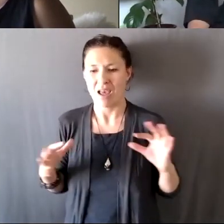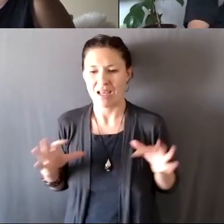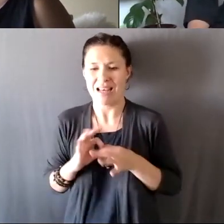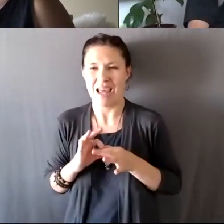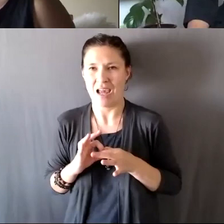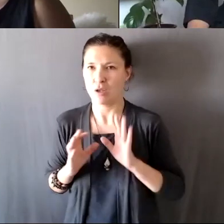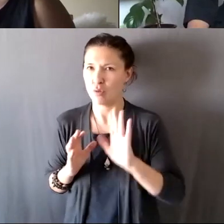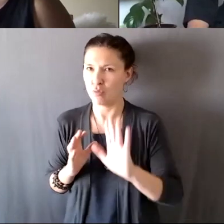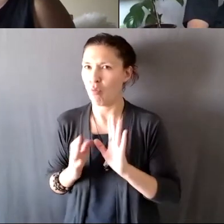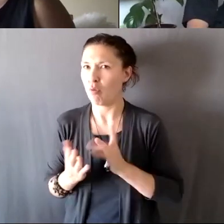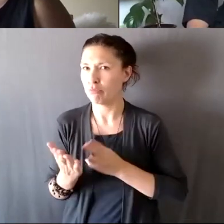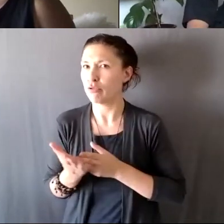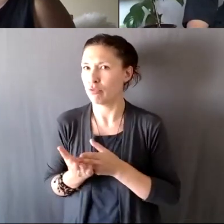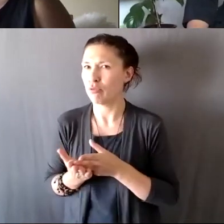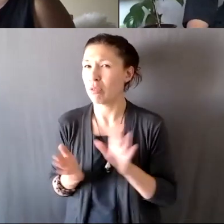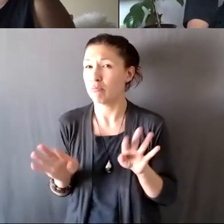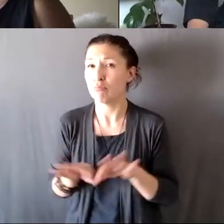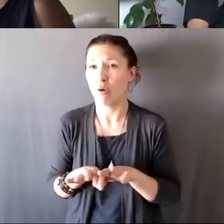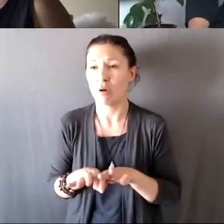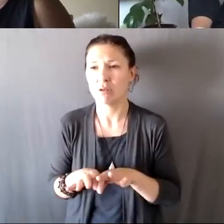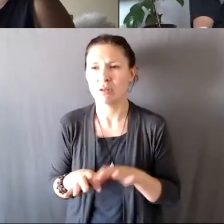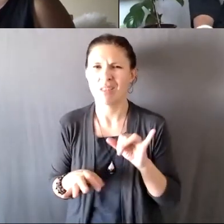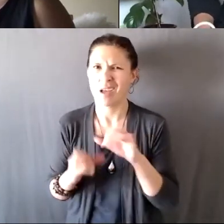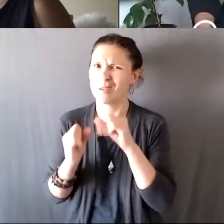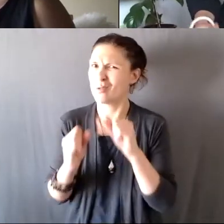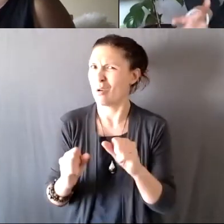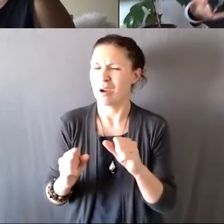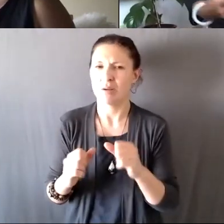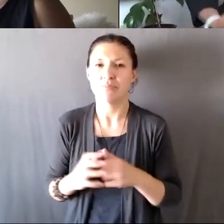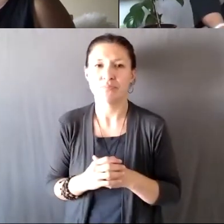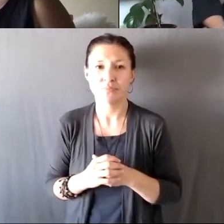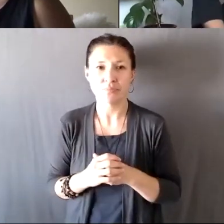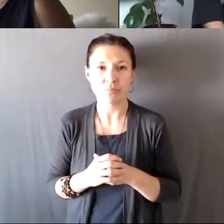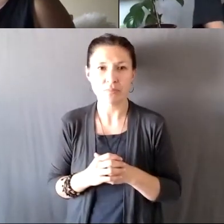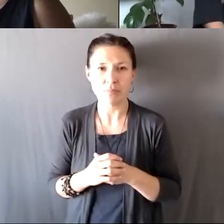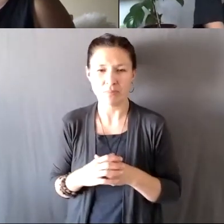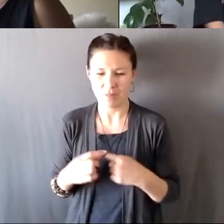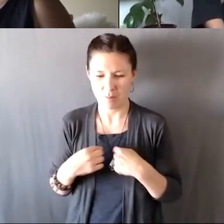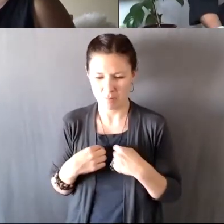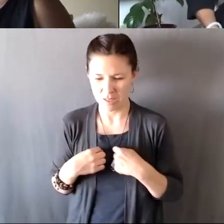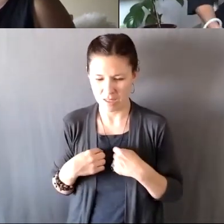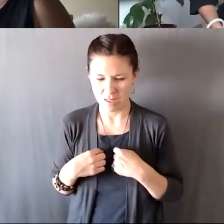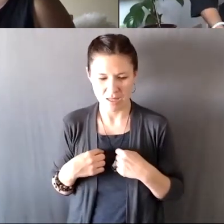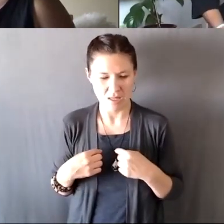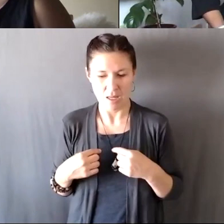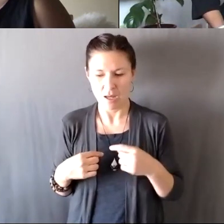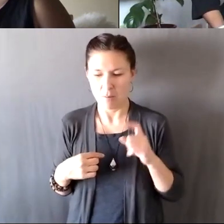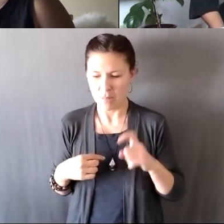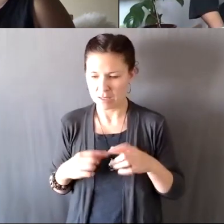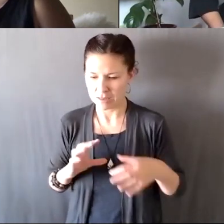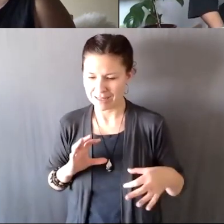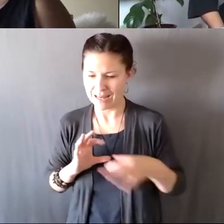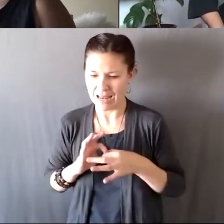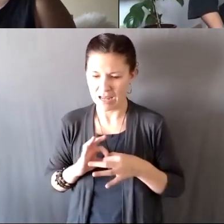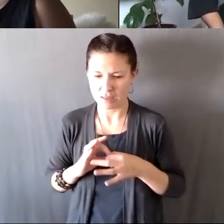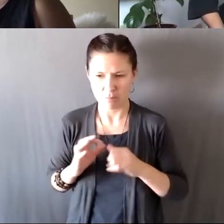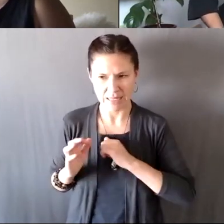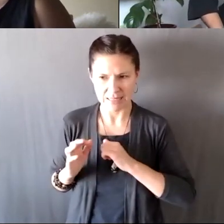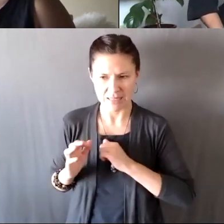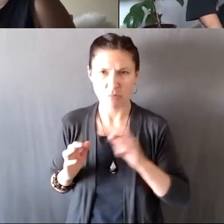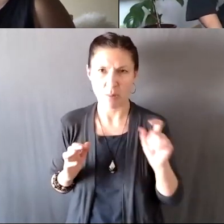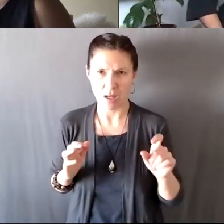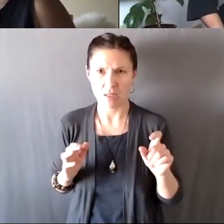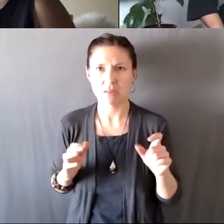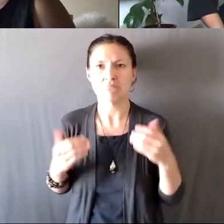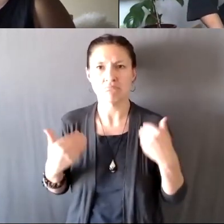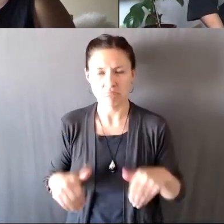strong. So I would say that for me, this like reconnecting to self is something that is